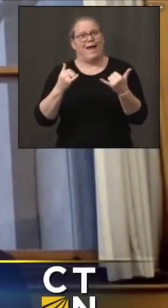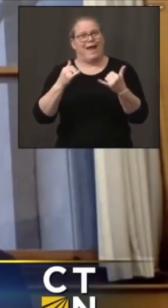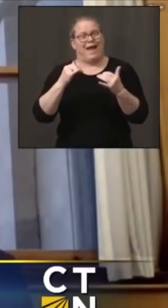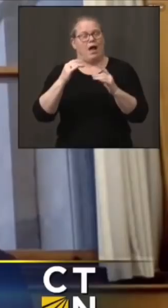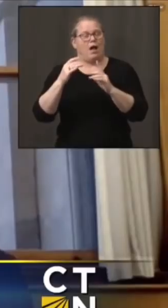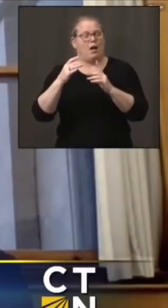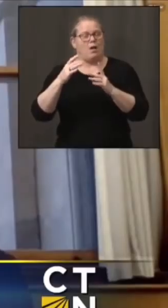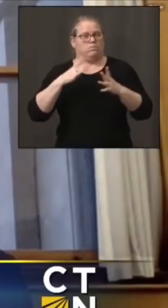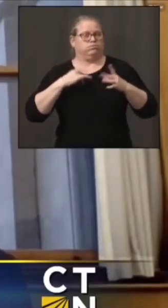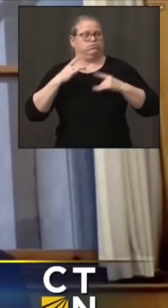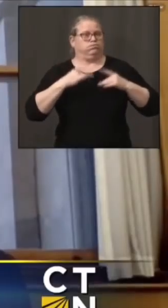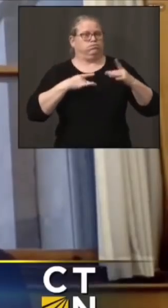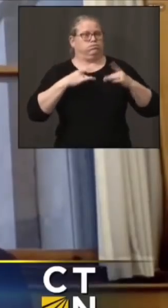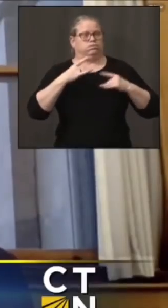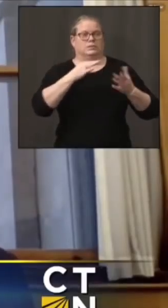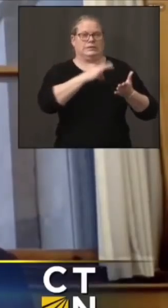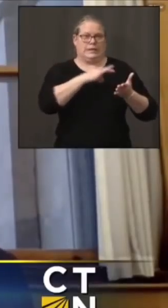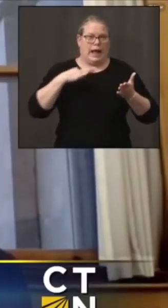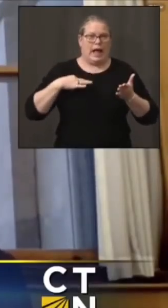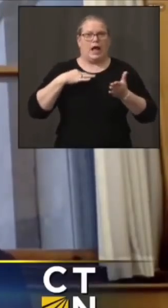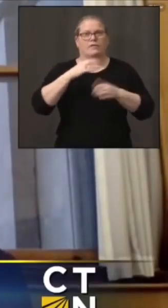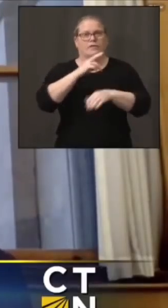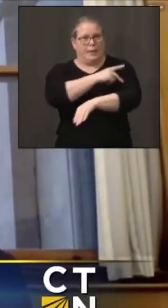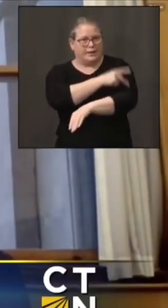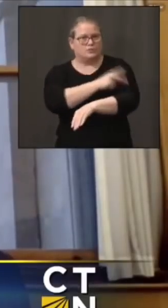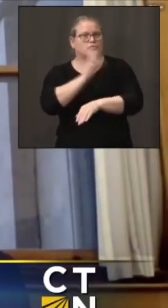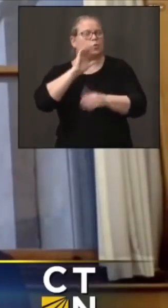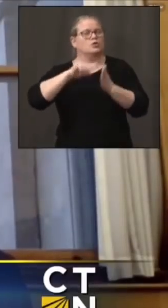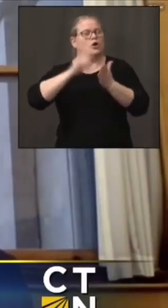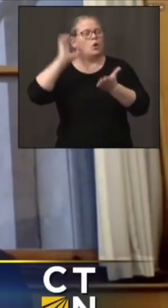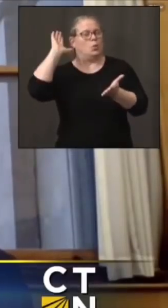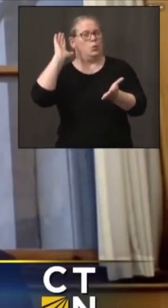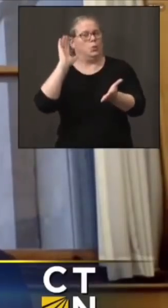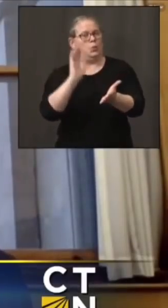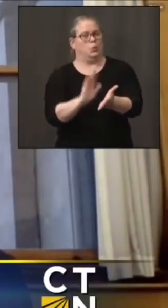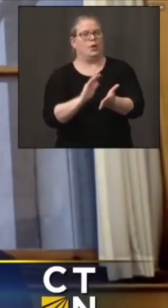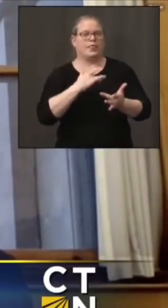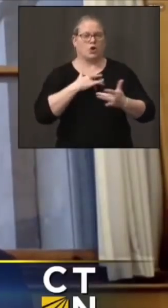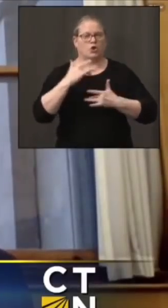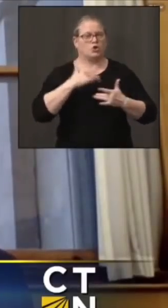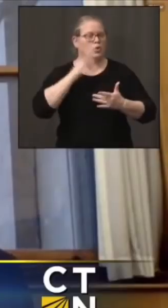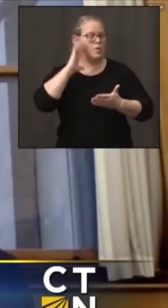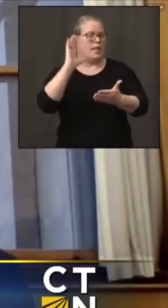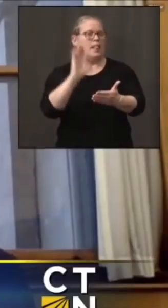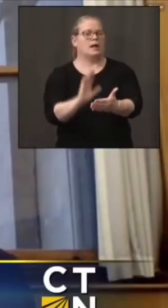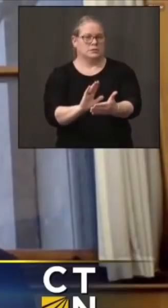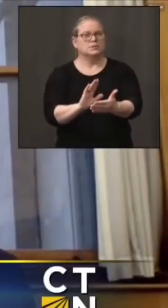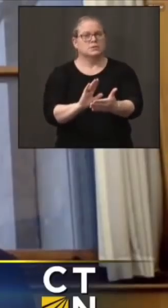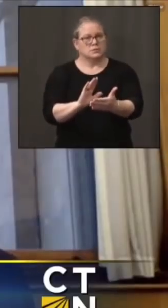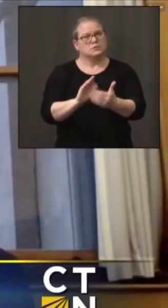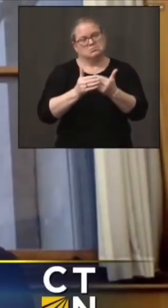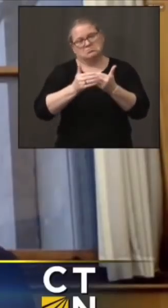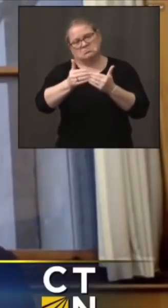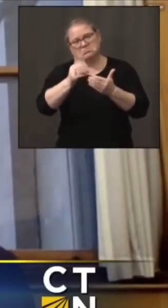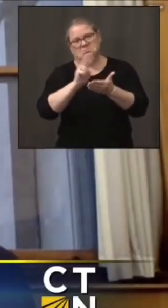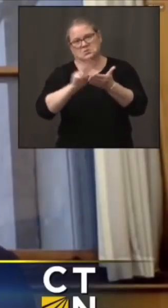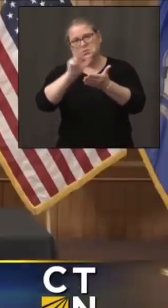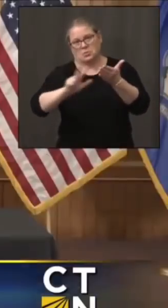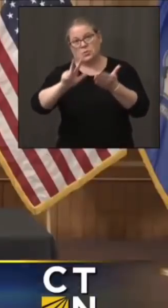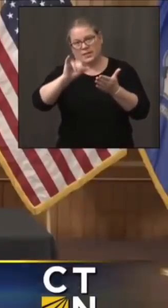will really start to fall off, and this will become much less of a concern, within the coming weeks.